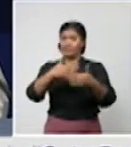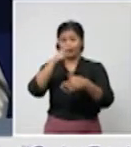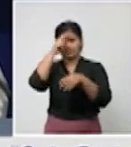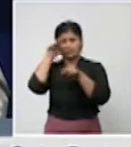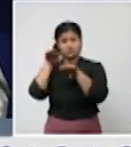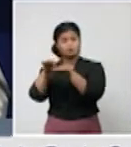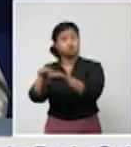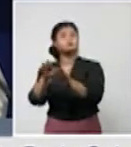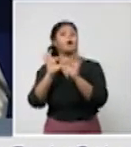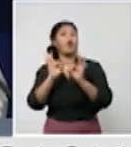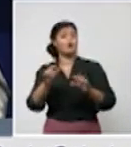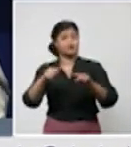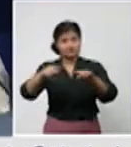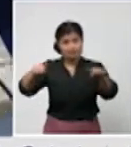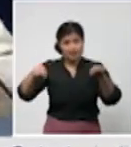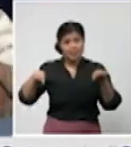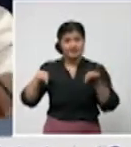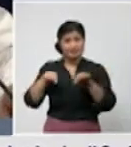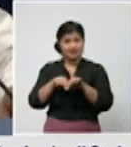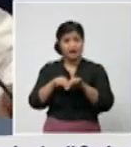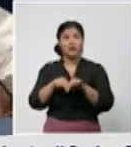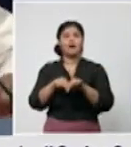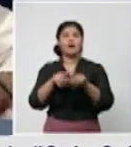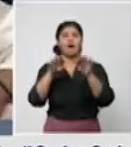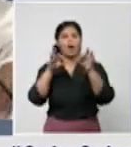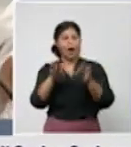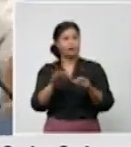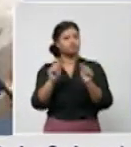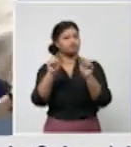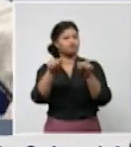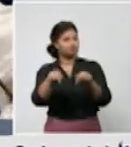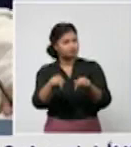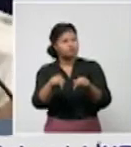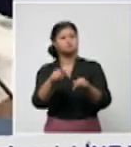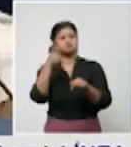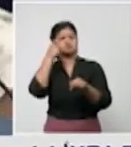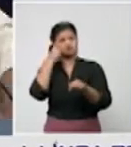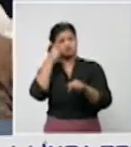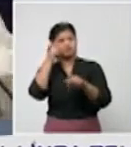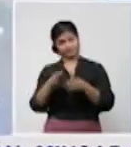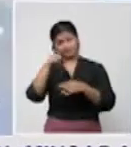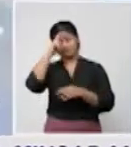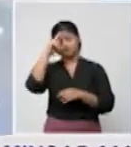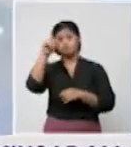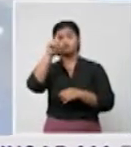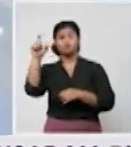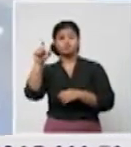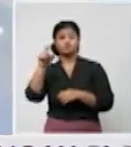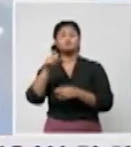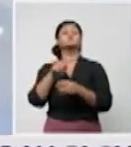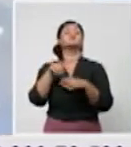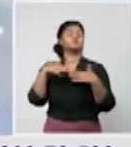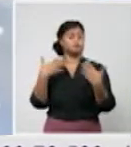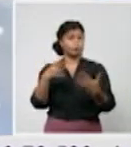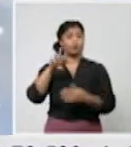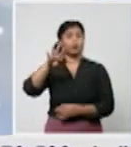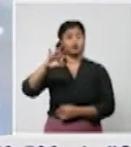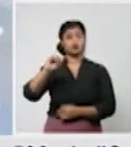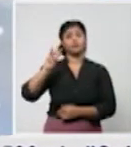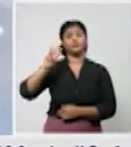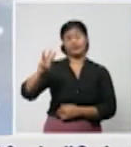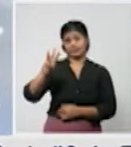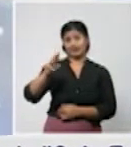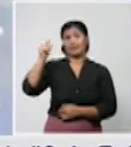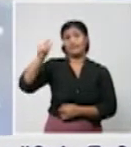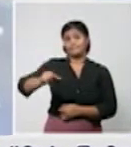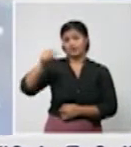with this unpleasant news and extend our condolences to his relatives and friends. All right, we have 463